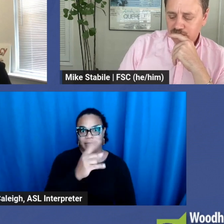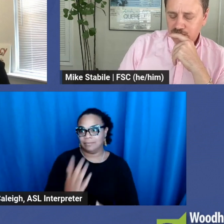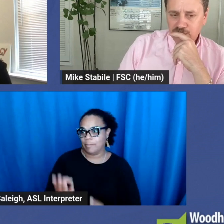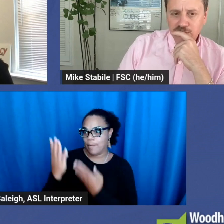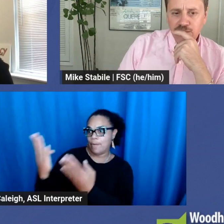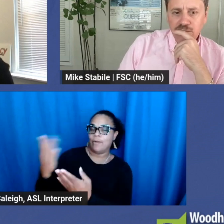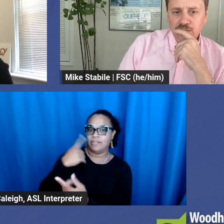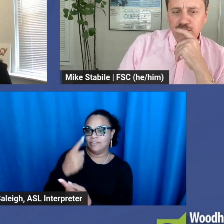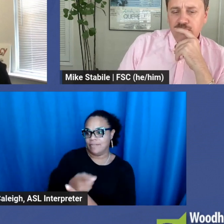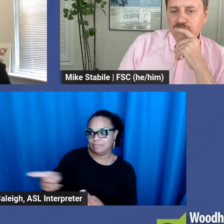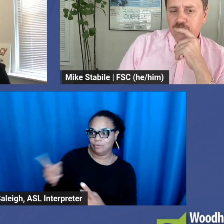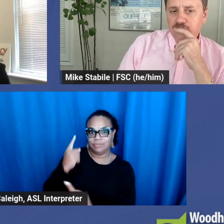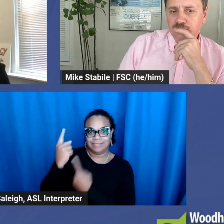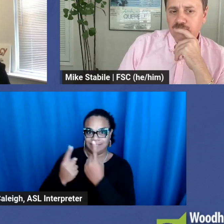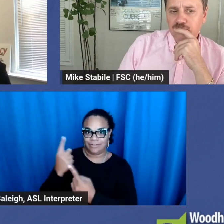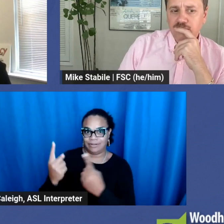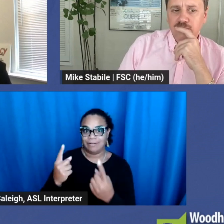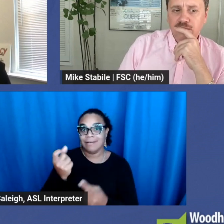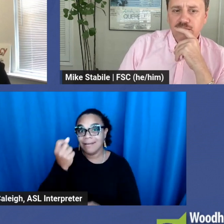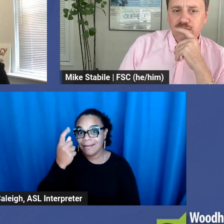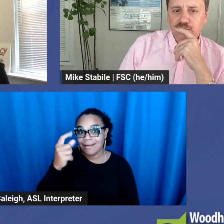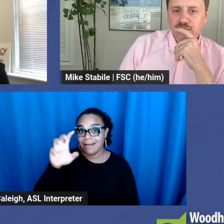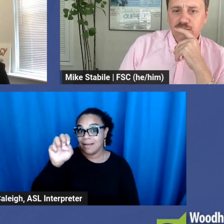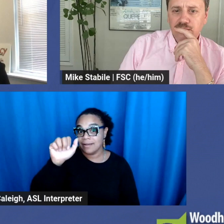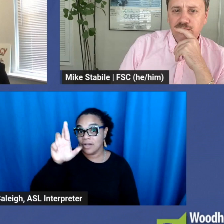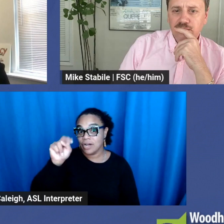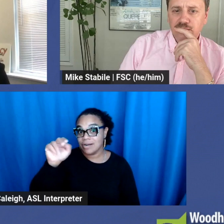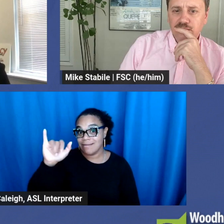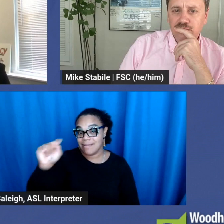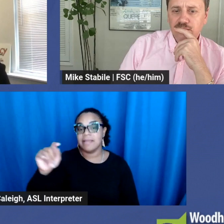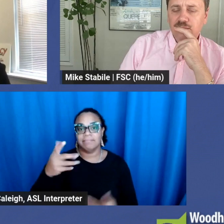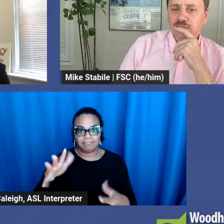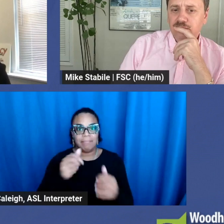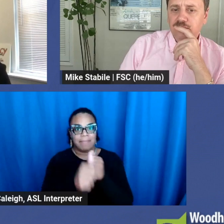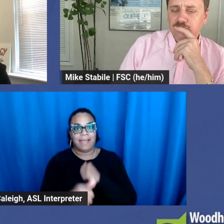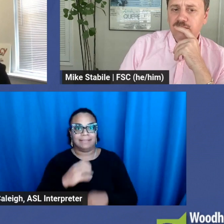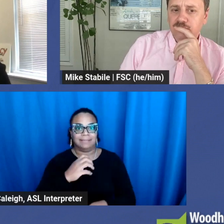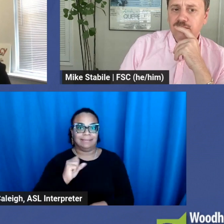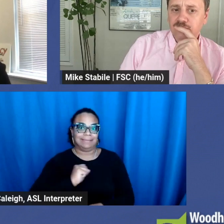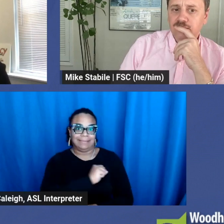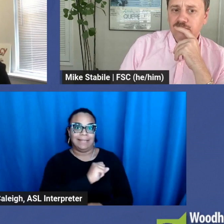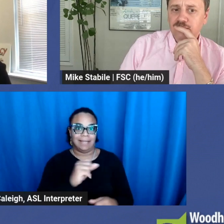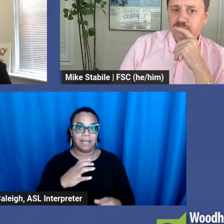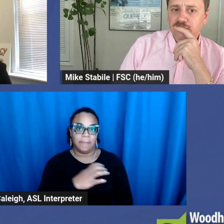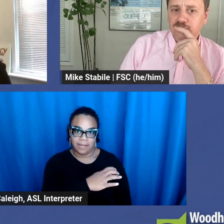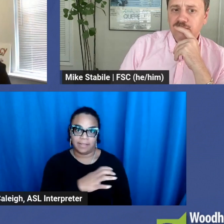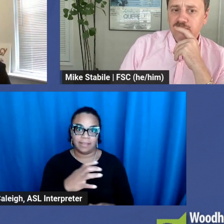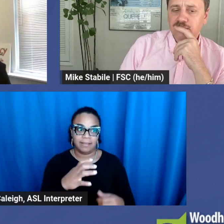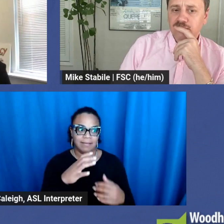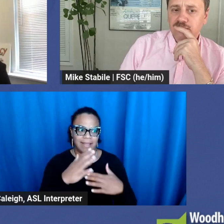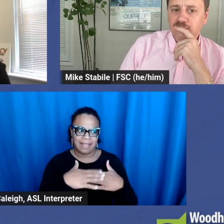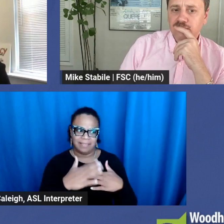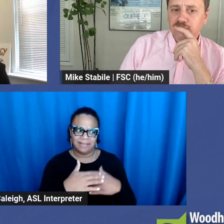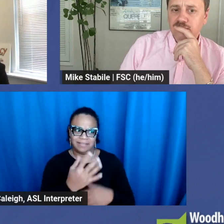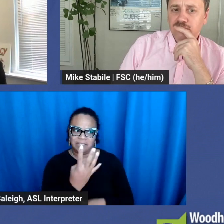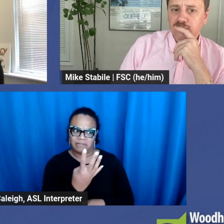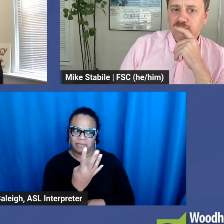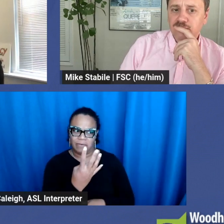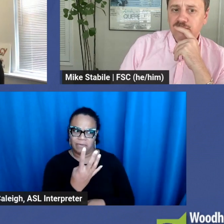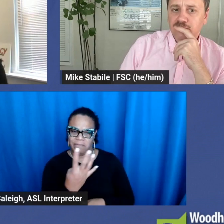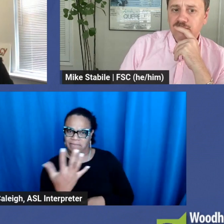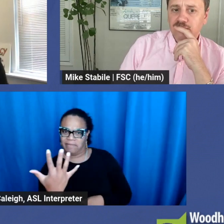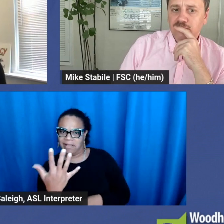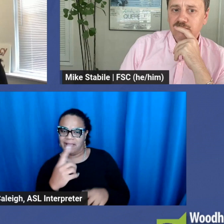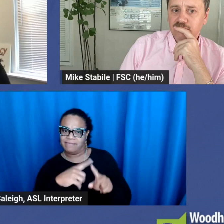considered. The Earn It Act is once again passed out of committee, the Senate Judiciary Committee, although at least 4 or 5 different senators